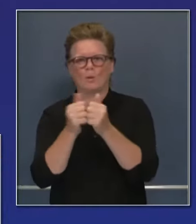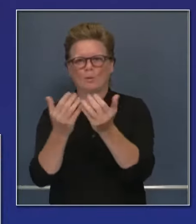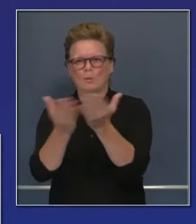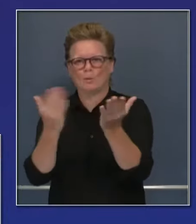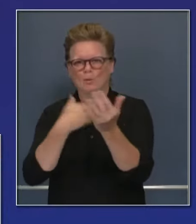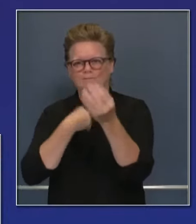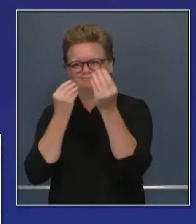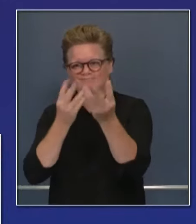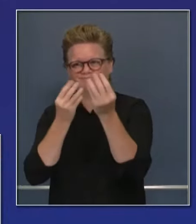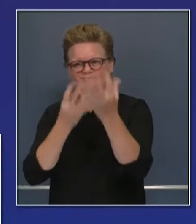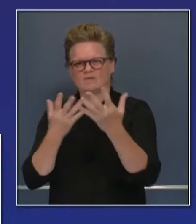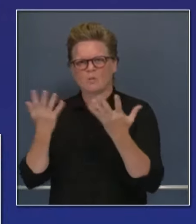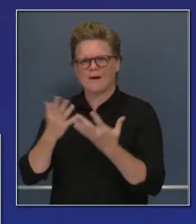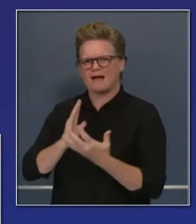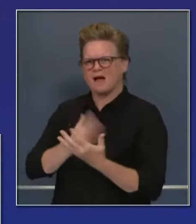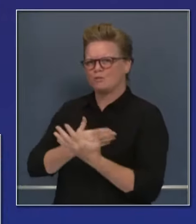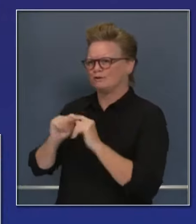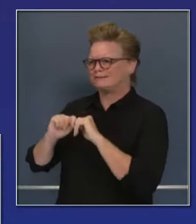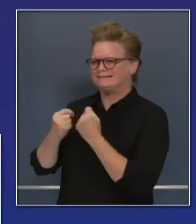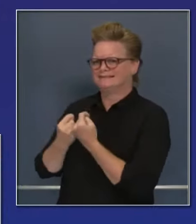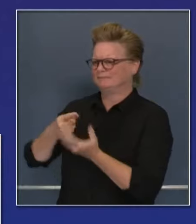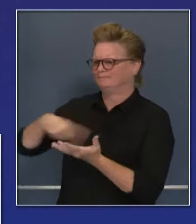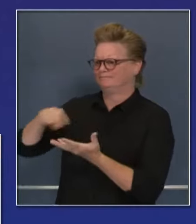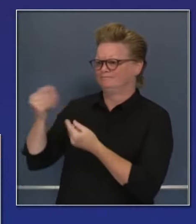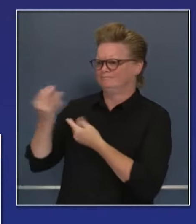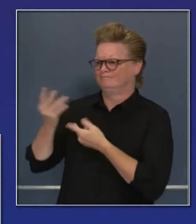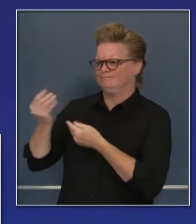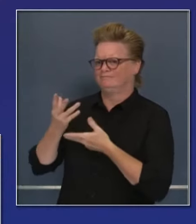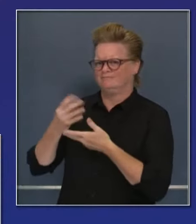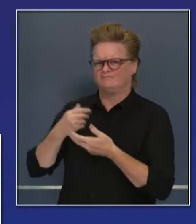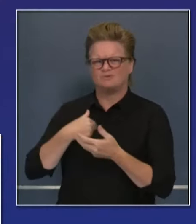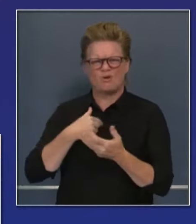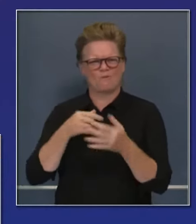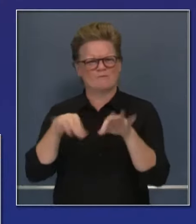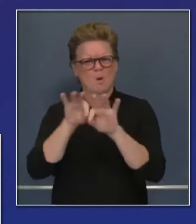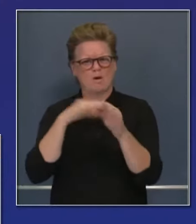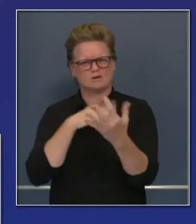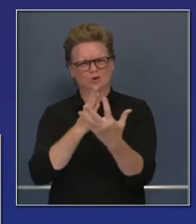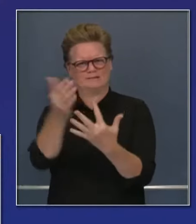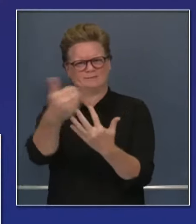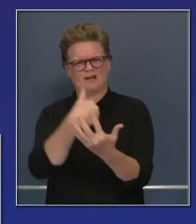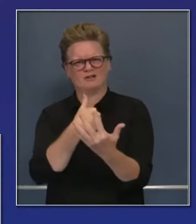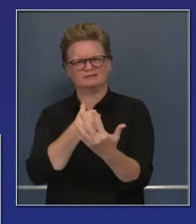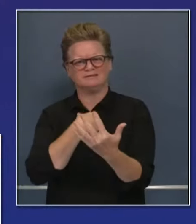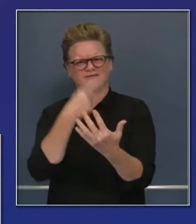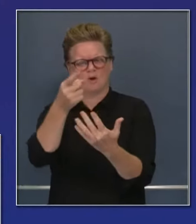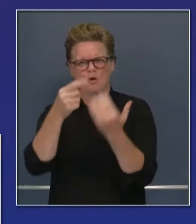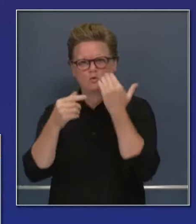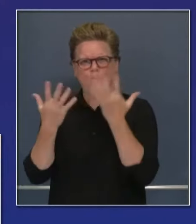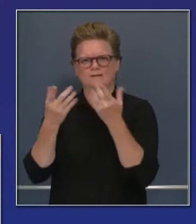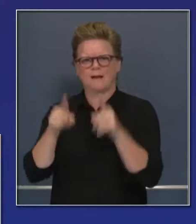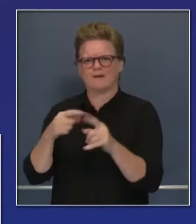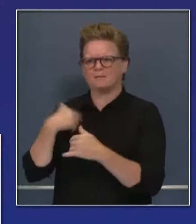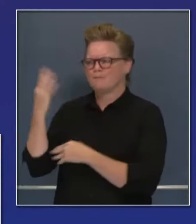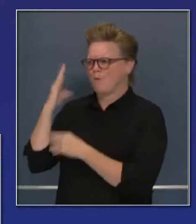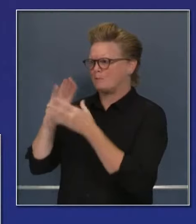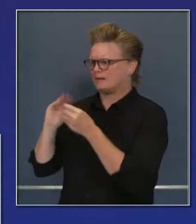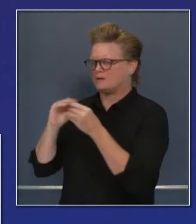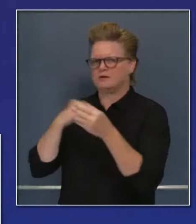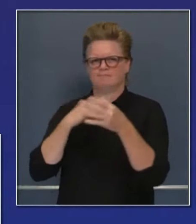directly as areas of real focus, areas of ongoing concern as it relates to